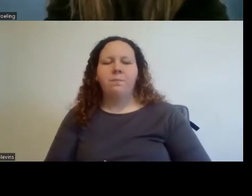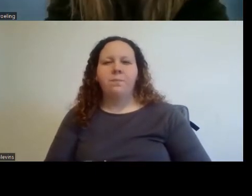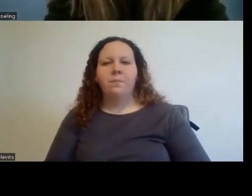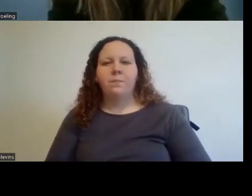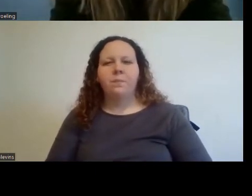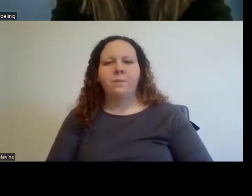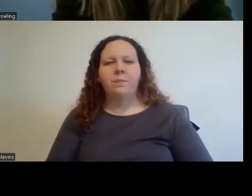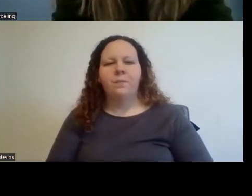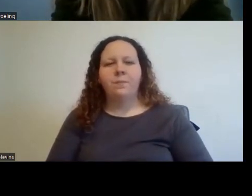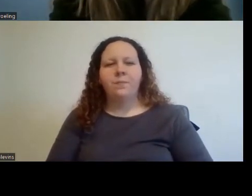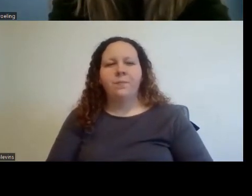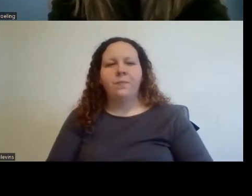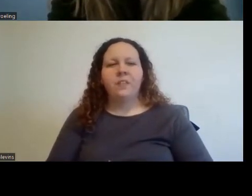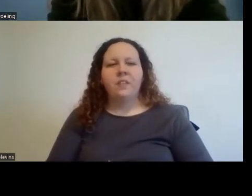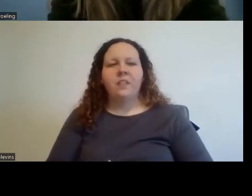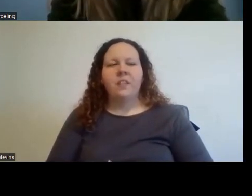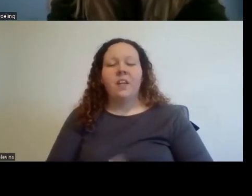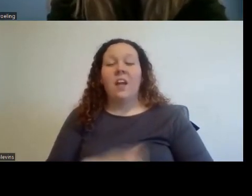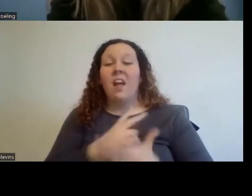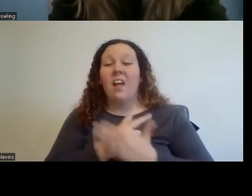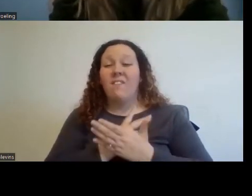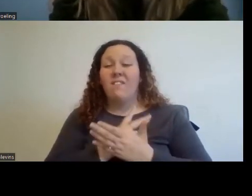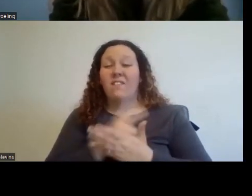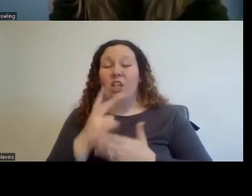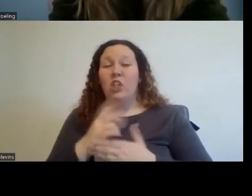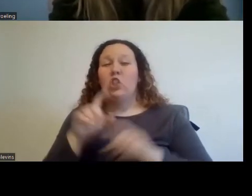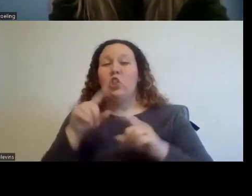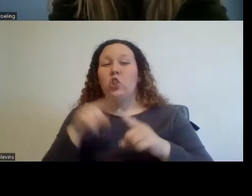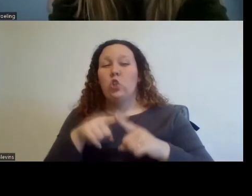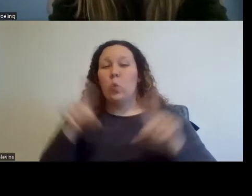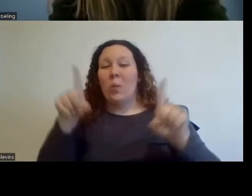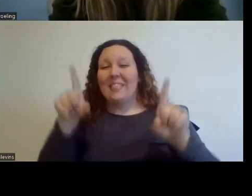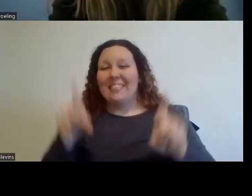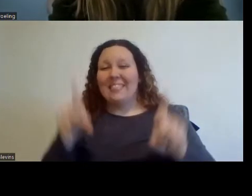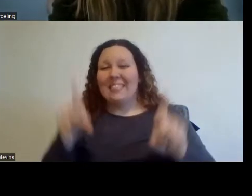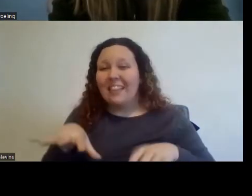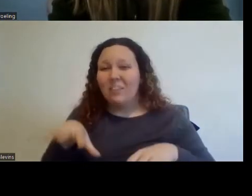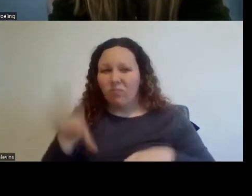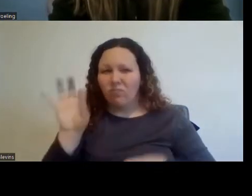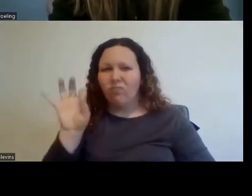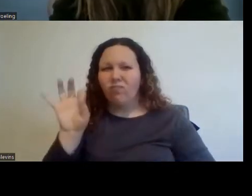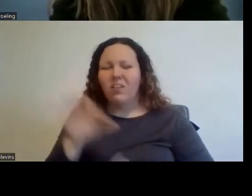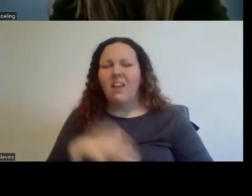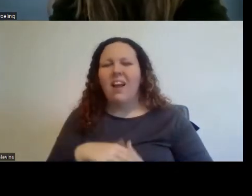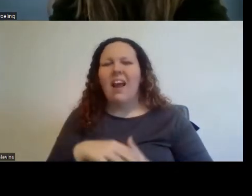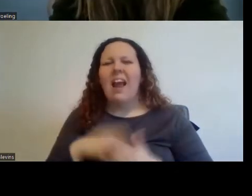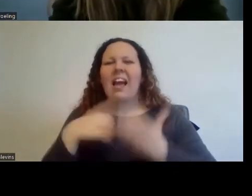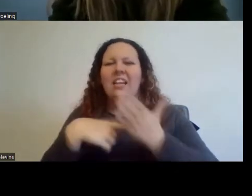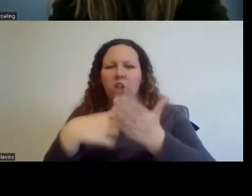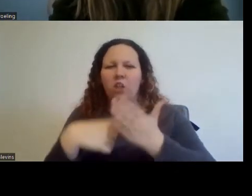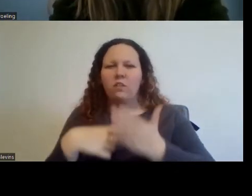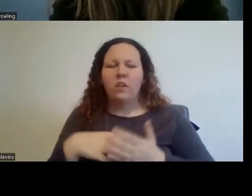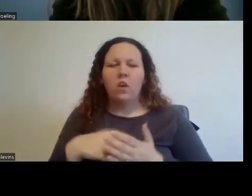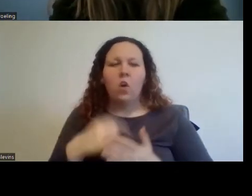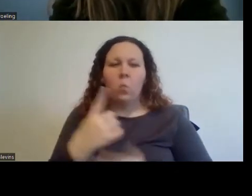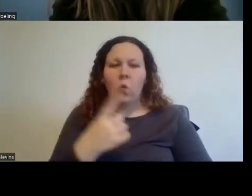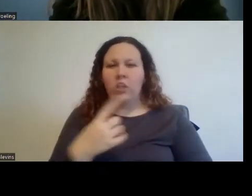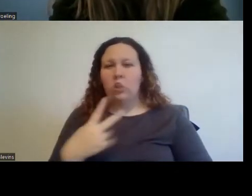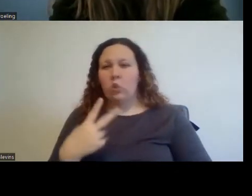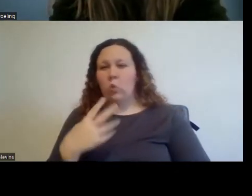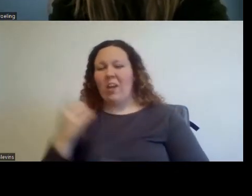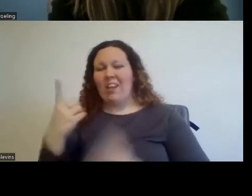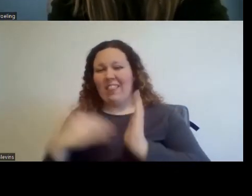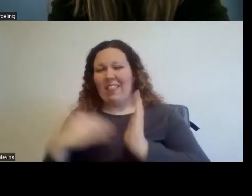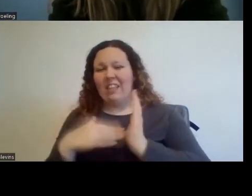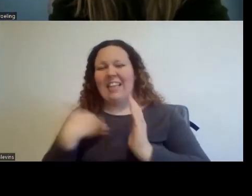So failure to detect congenital or acquired hearing loss in children. So I talked about 1 or 2 in 1,000 who have hearing loss at